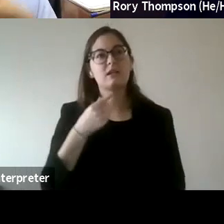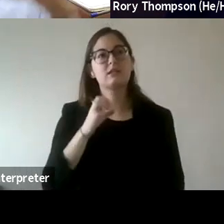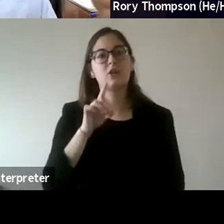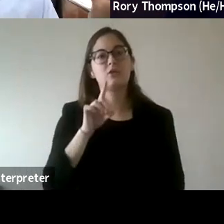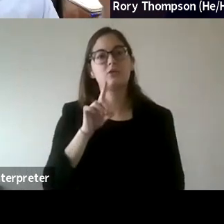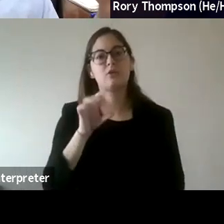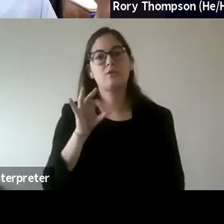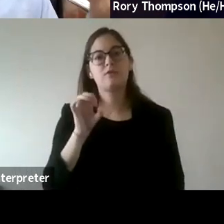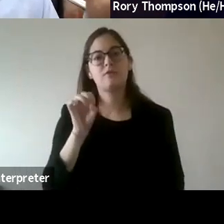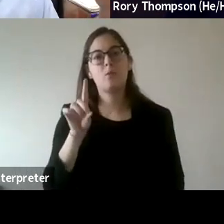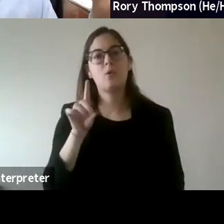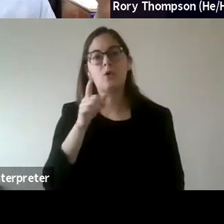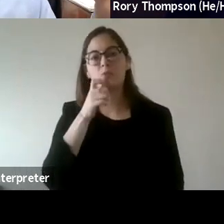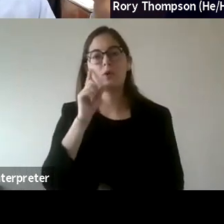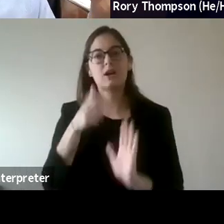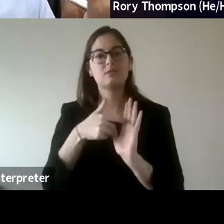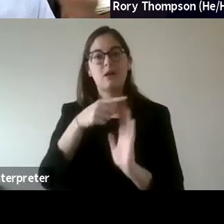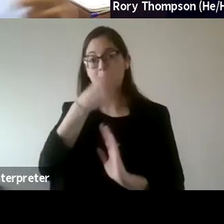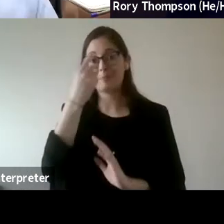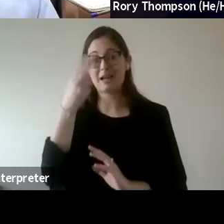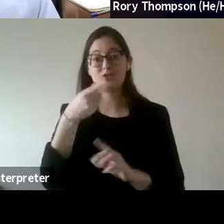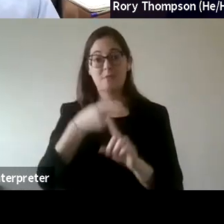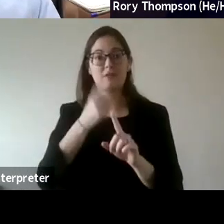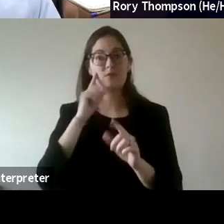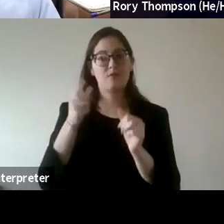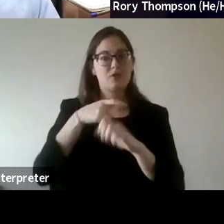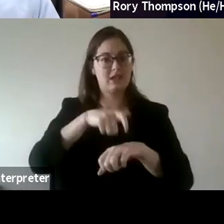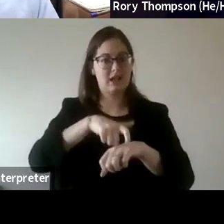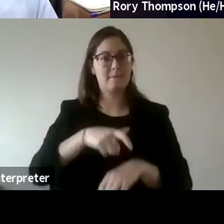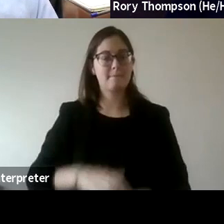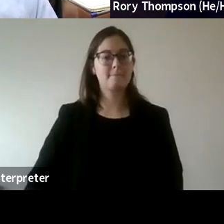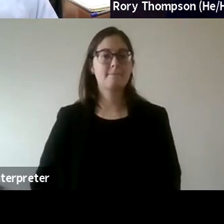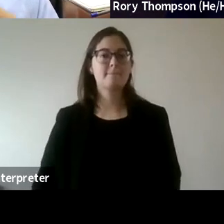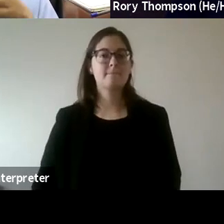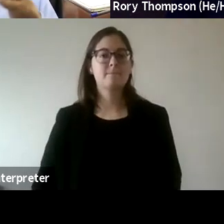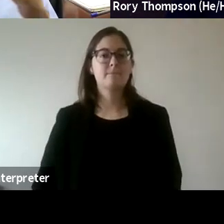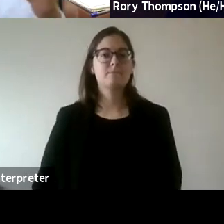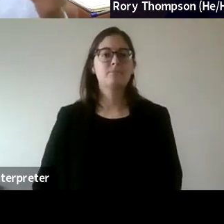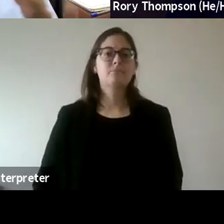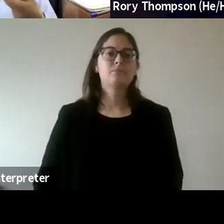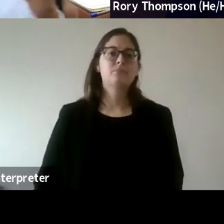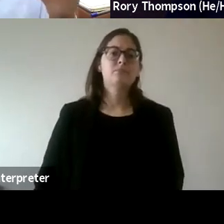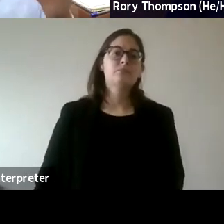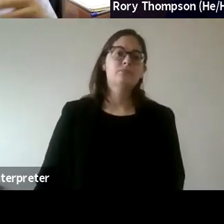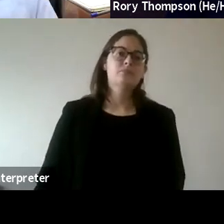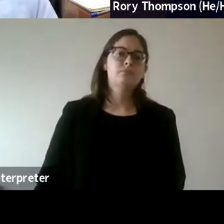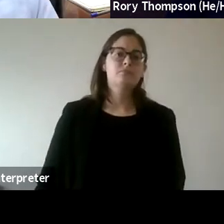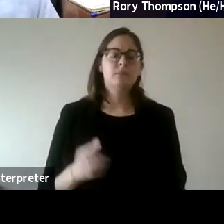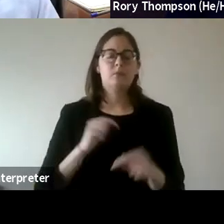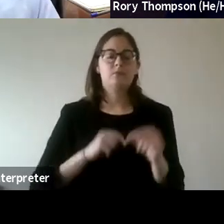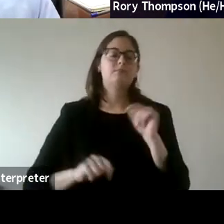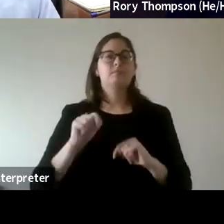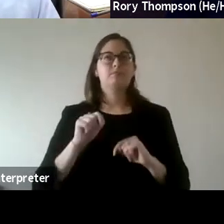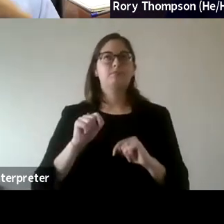that recognized Black History Month really for the first time. As you move through farther and kind of, let me reverse back a little